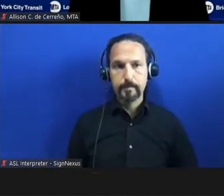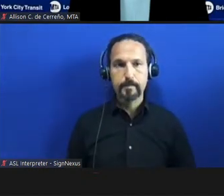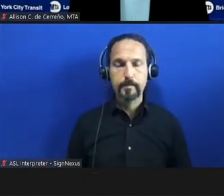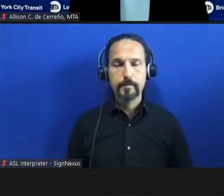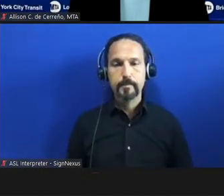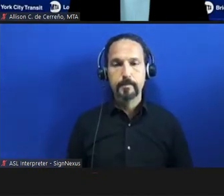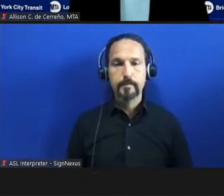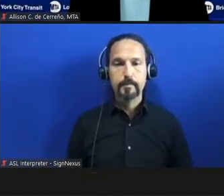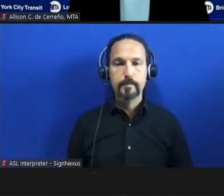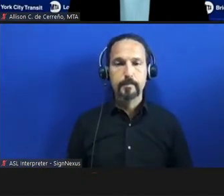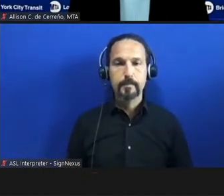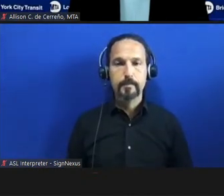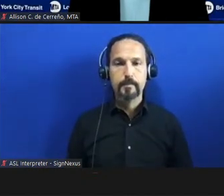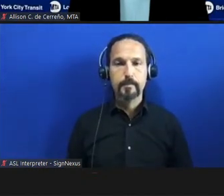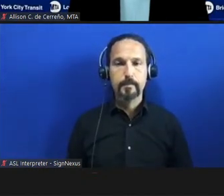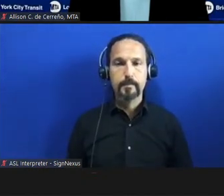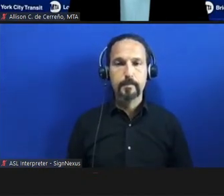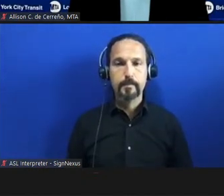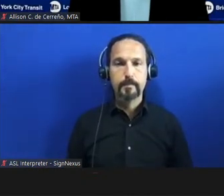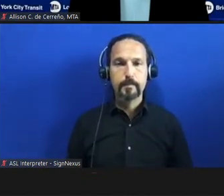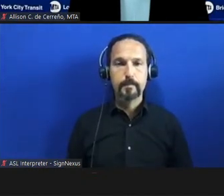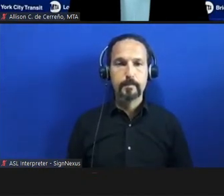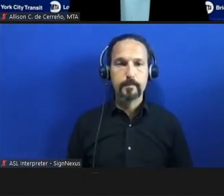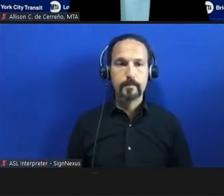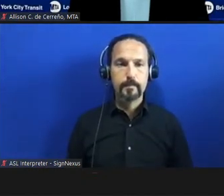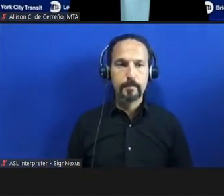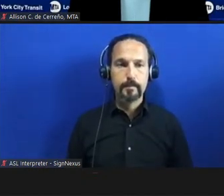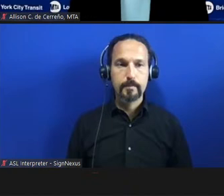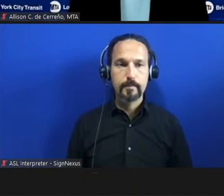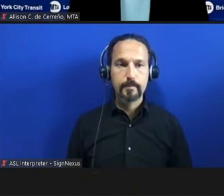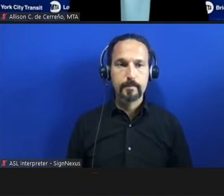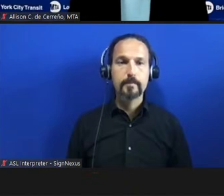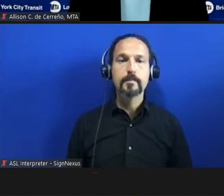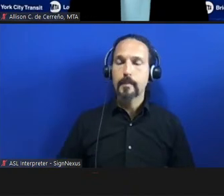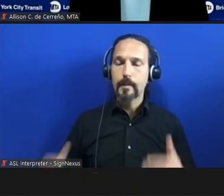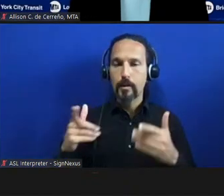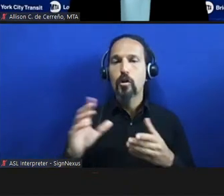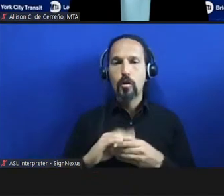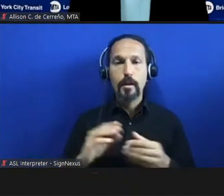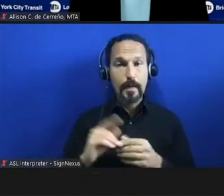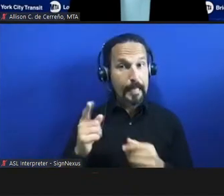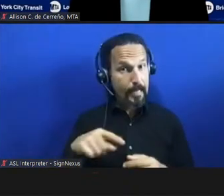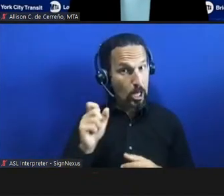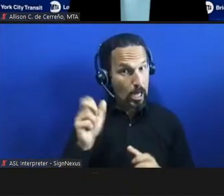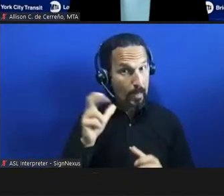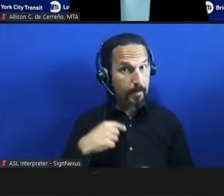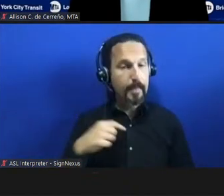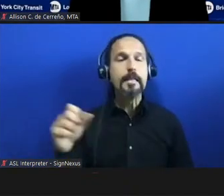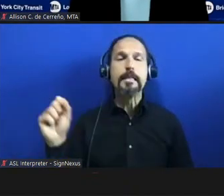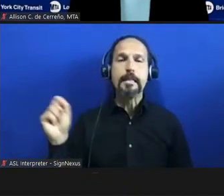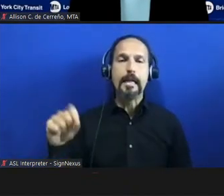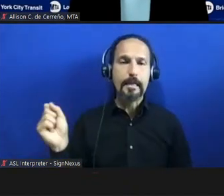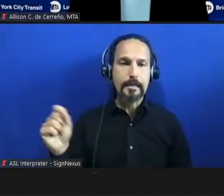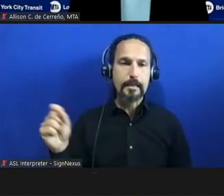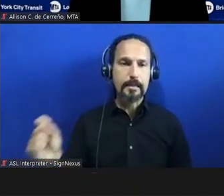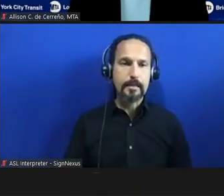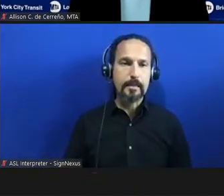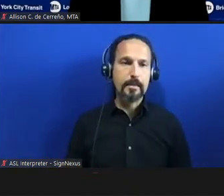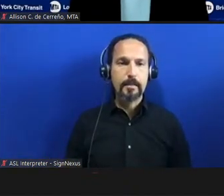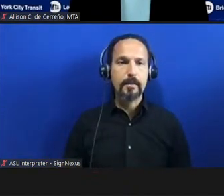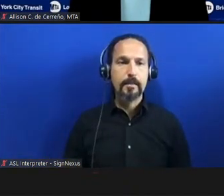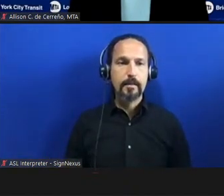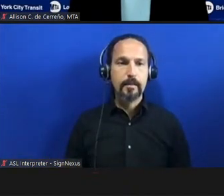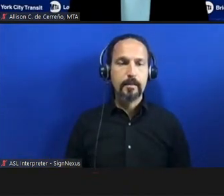oops first let me begin your remarks can you hear me yes we can